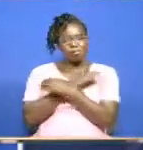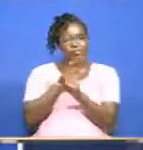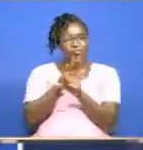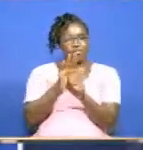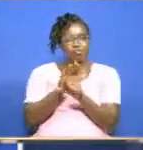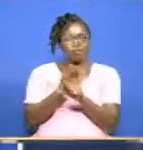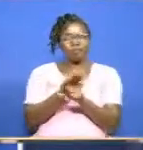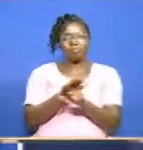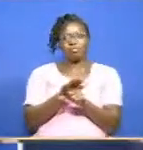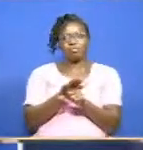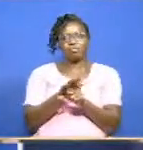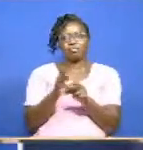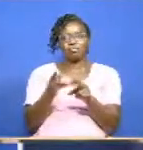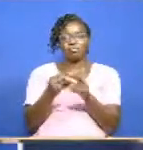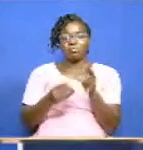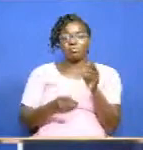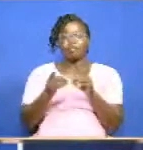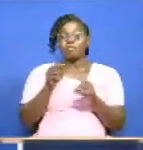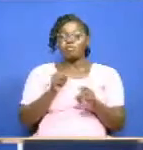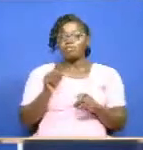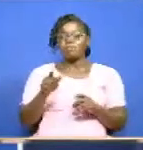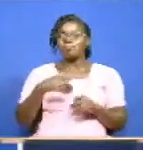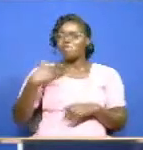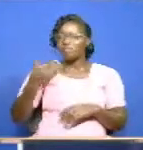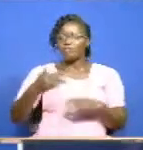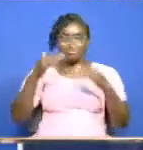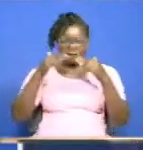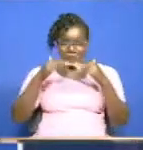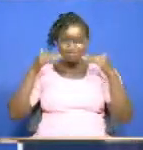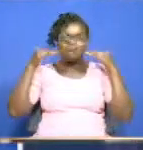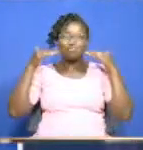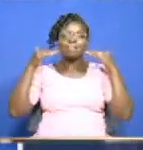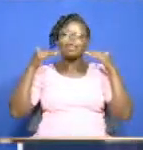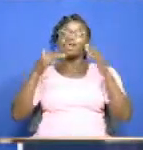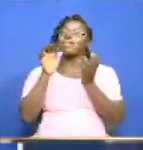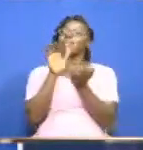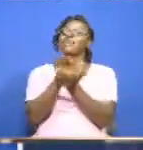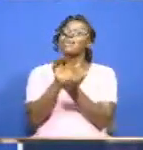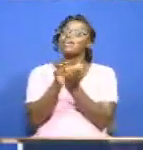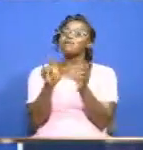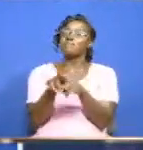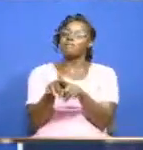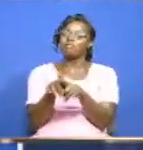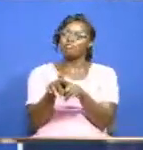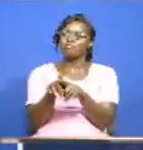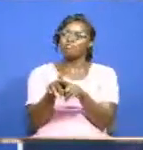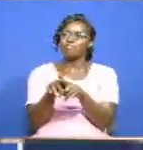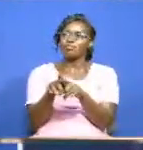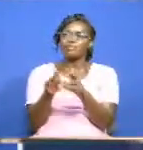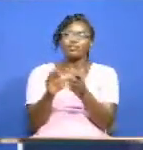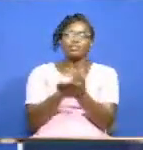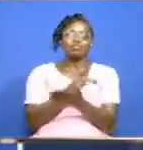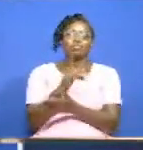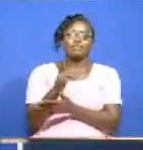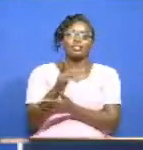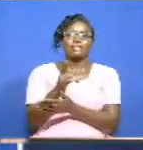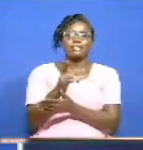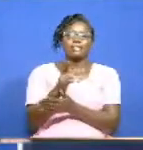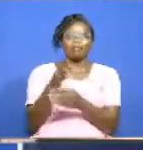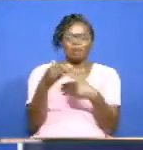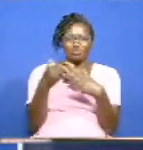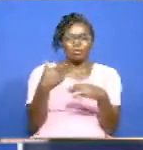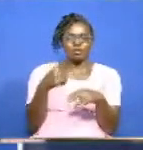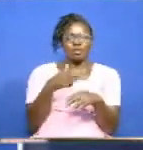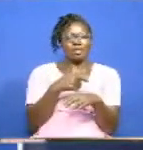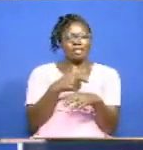friend as soon as you meet her. She was always smiling and always laughing. We have lost someone who was very close to